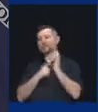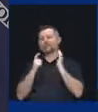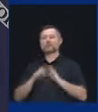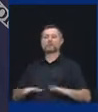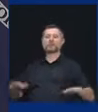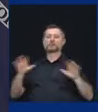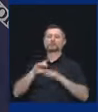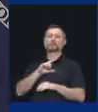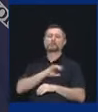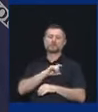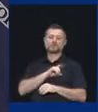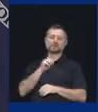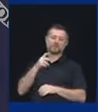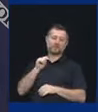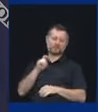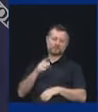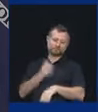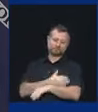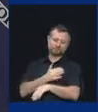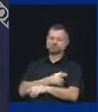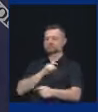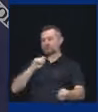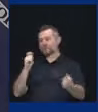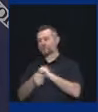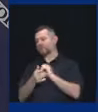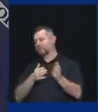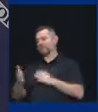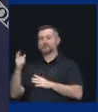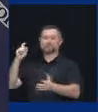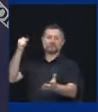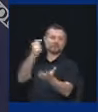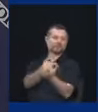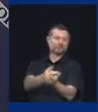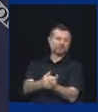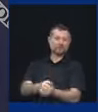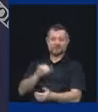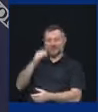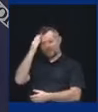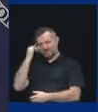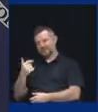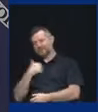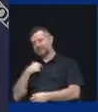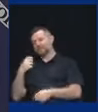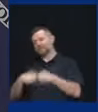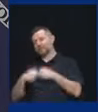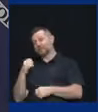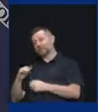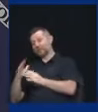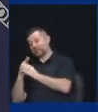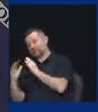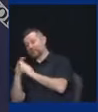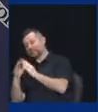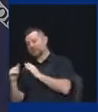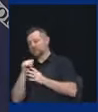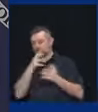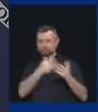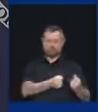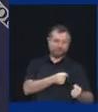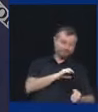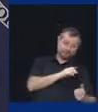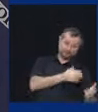to do a reform plan, because there is a problem. There is a lack of trust. It's frustrating the police.